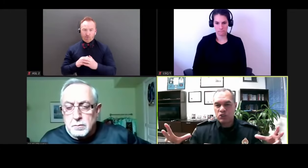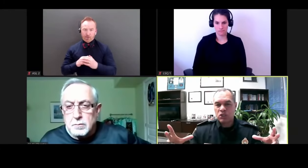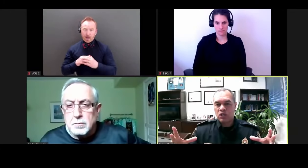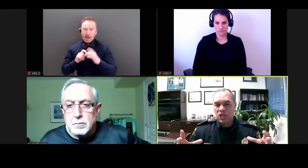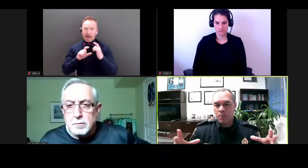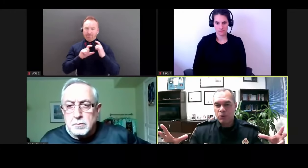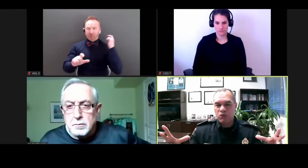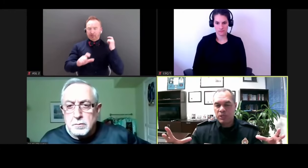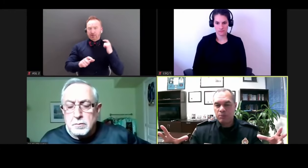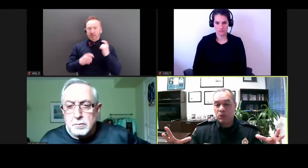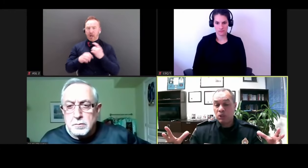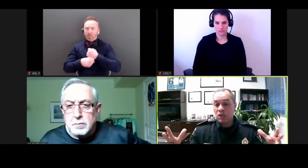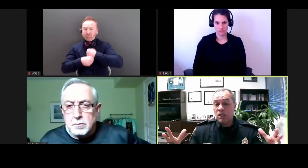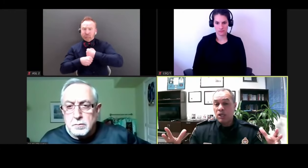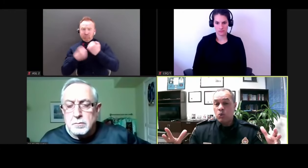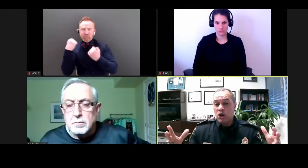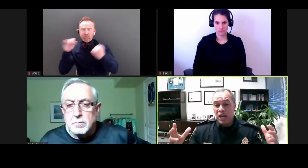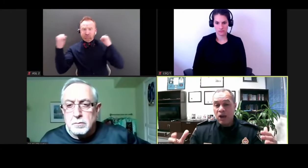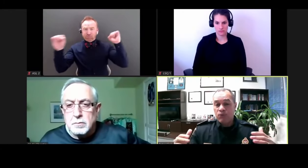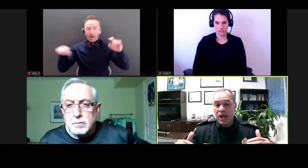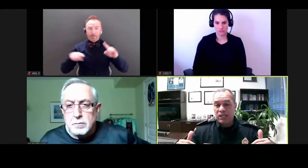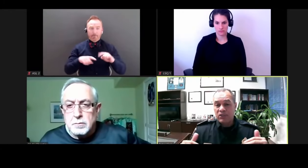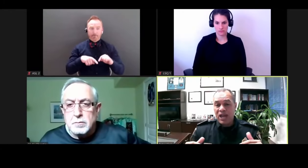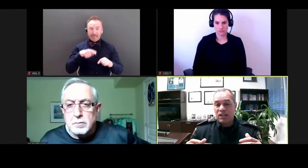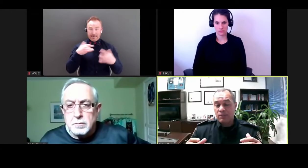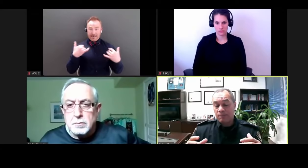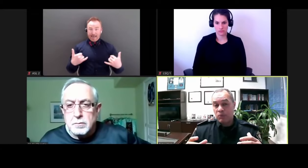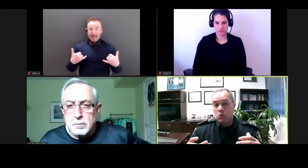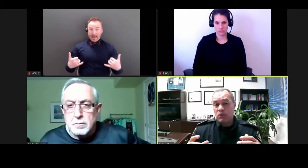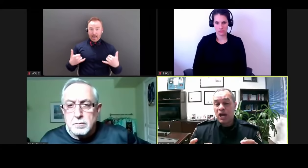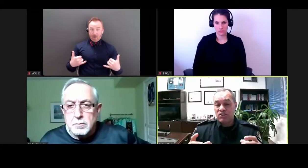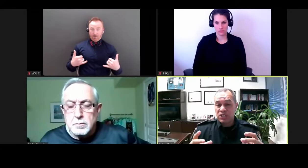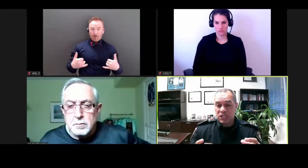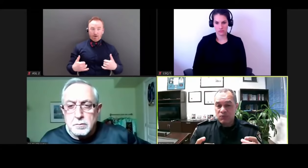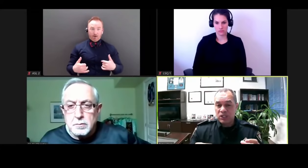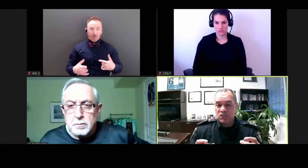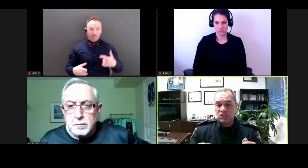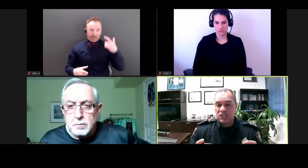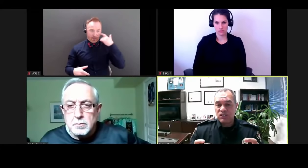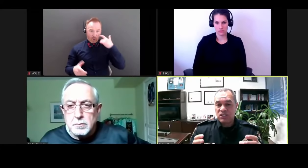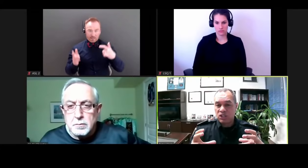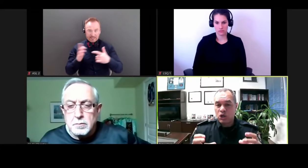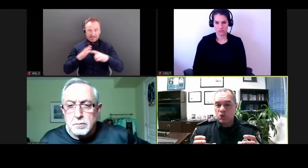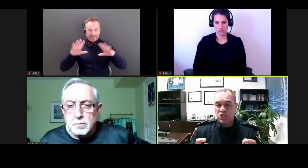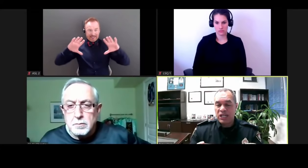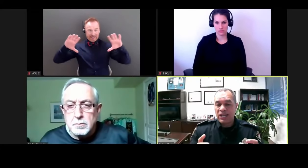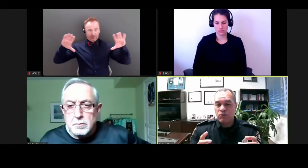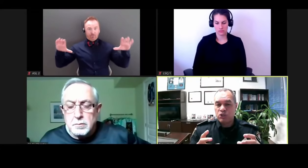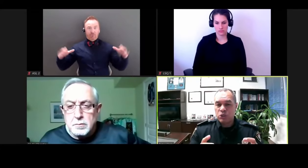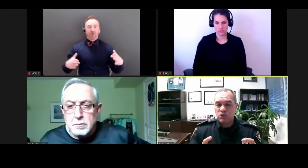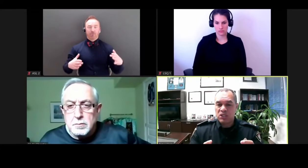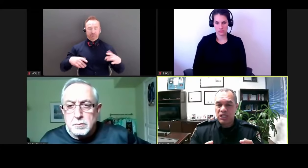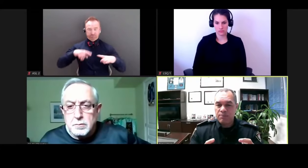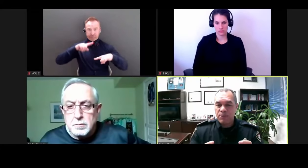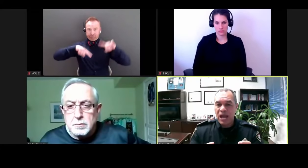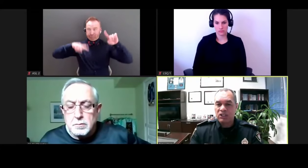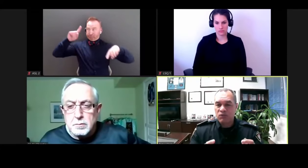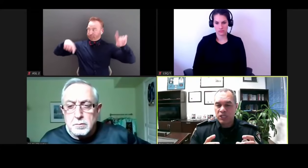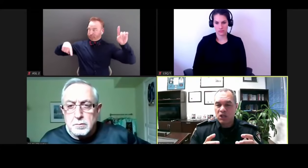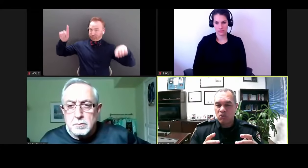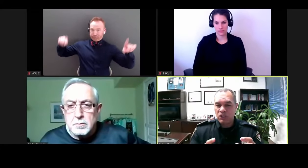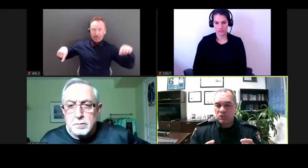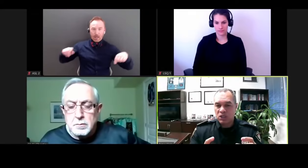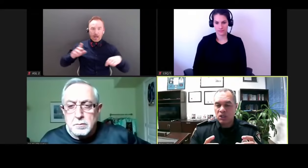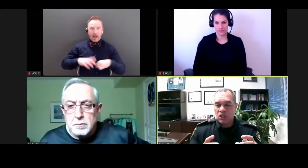diverse number of people. We're now finding that we've got significant success in negotiating and reducing the impact of